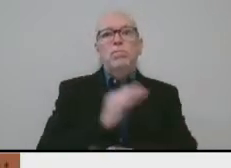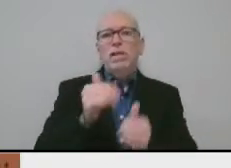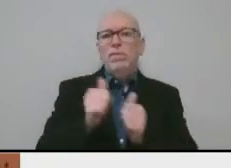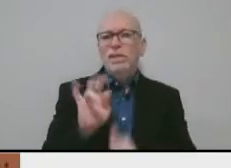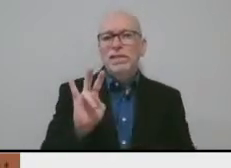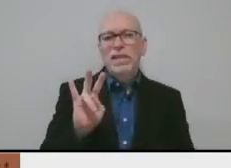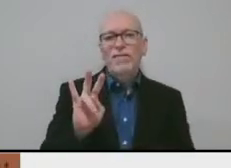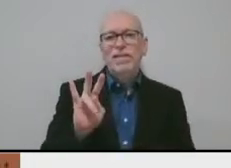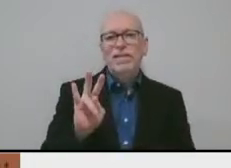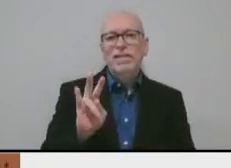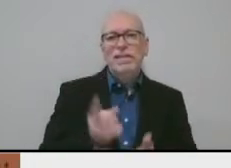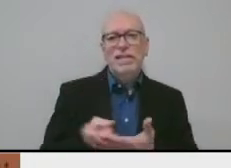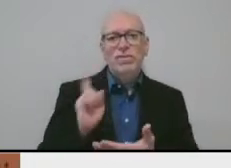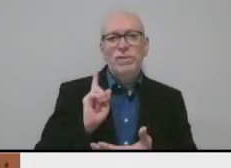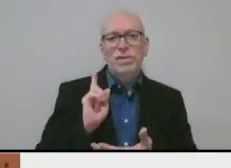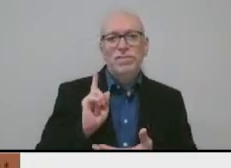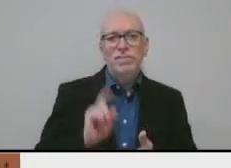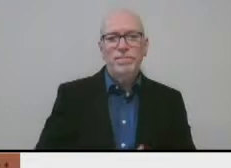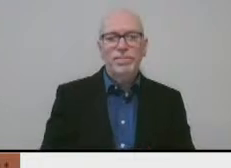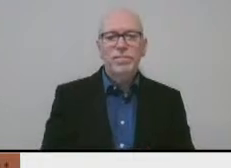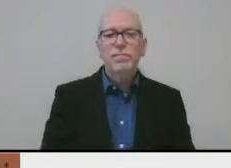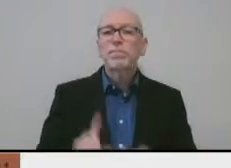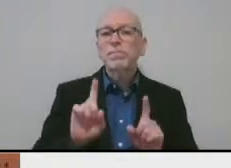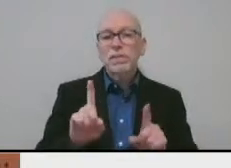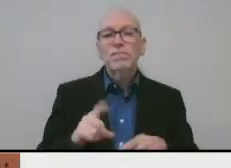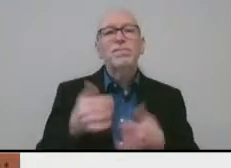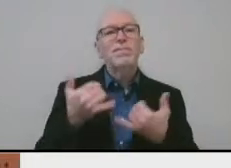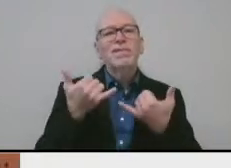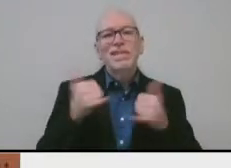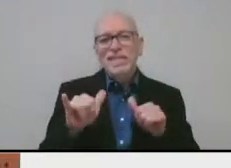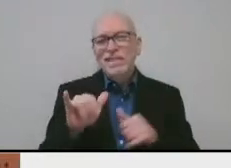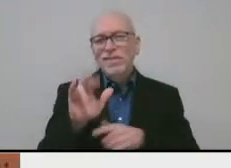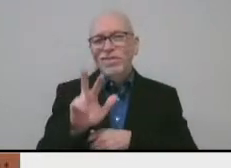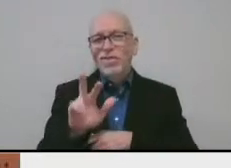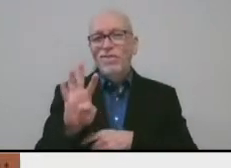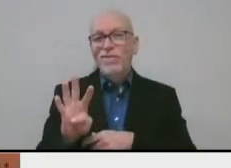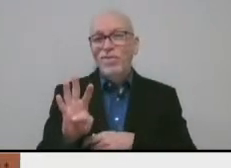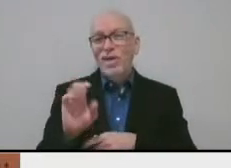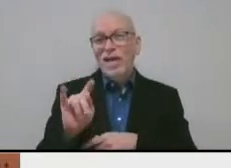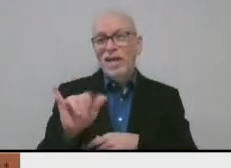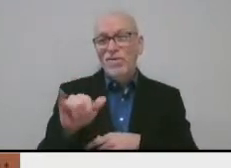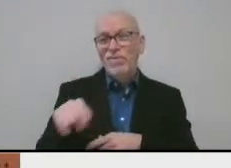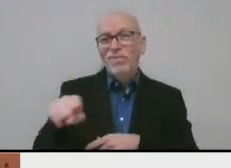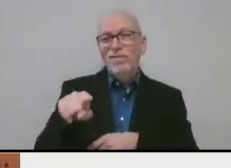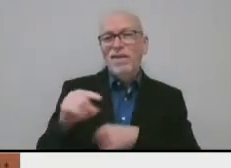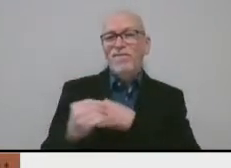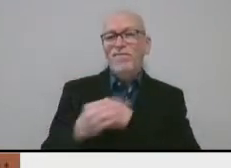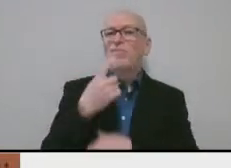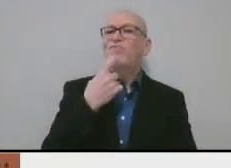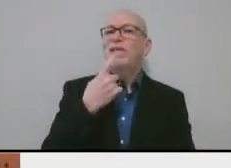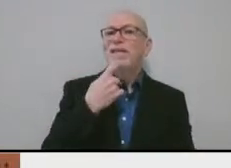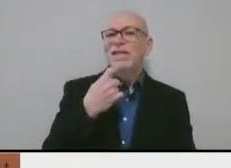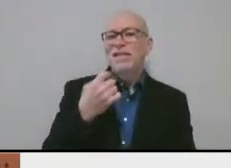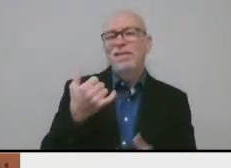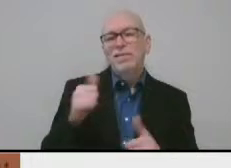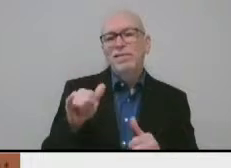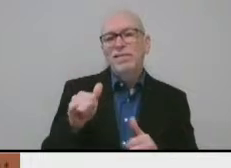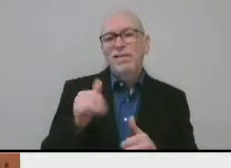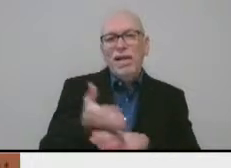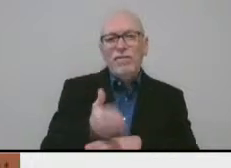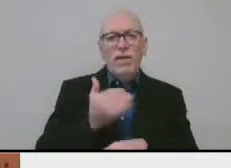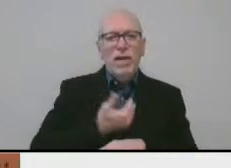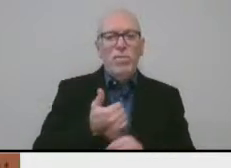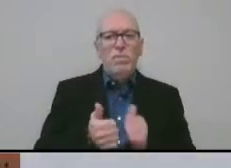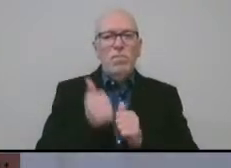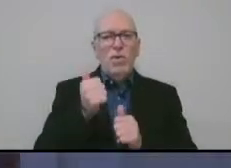in orange last week. However, it still leaves 34 counties in an advisory level of red, following our most